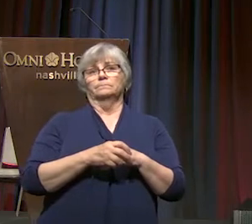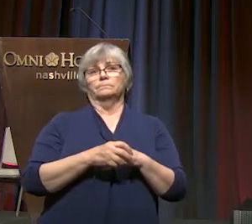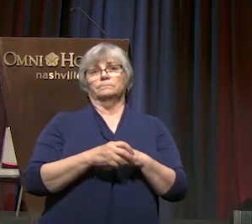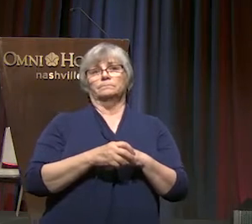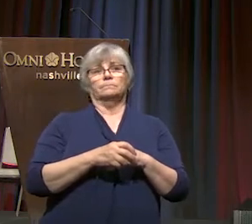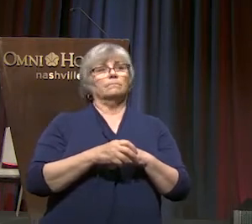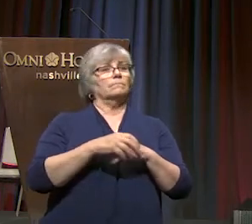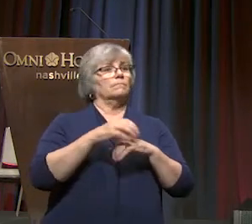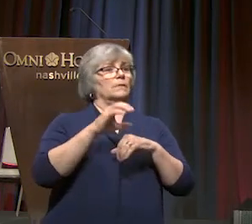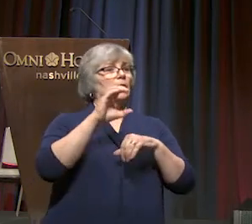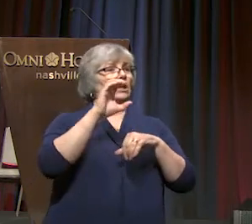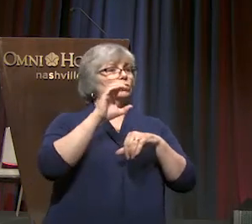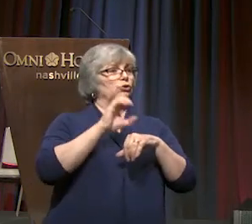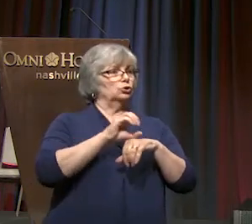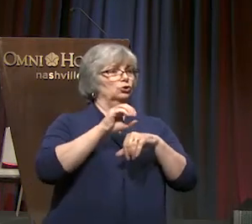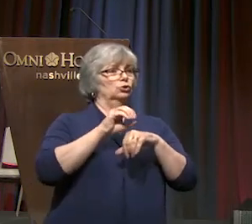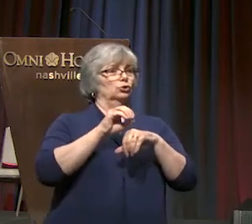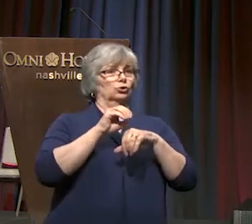incarnate in the community,